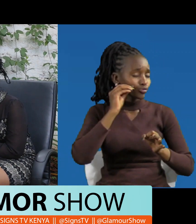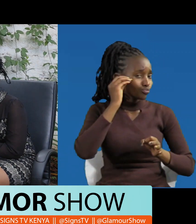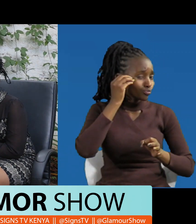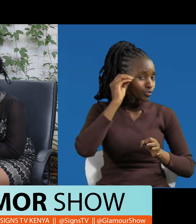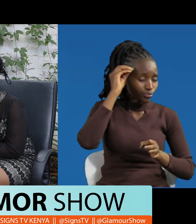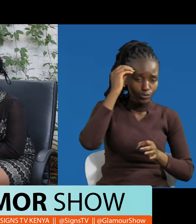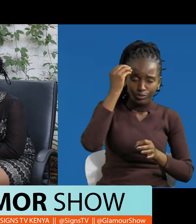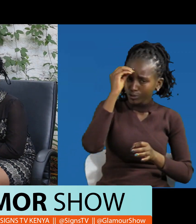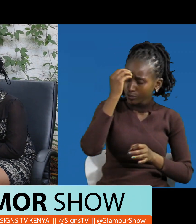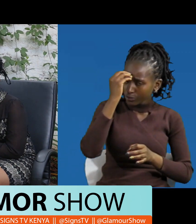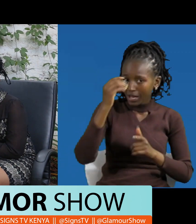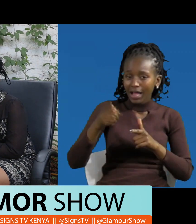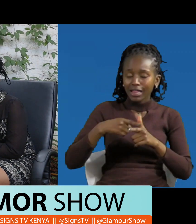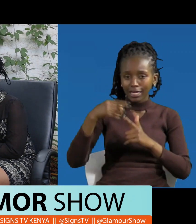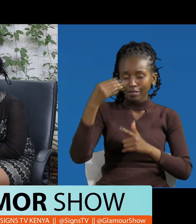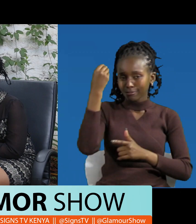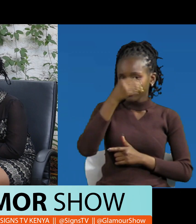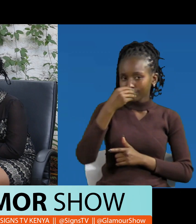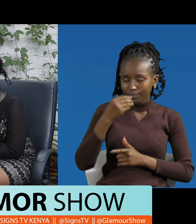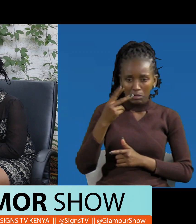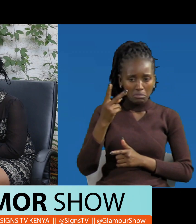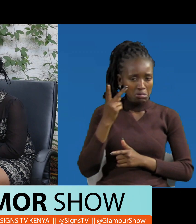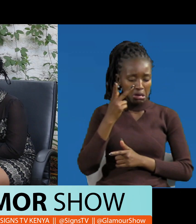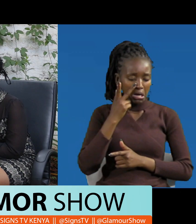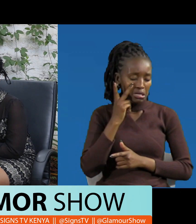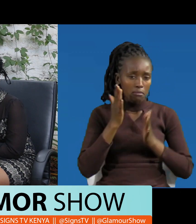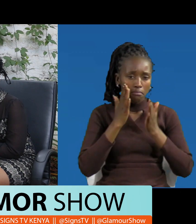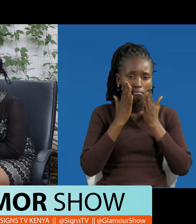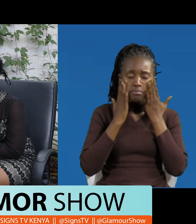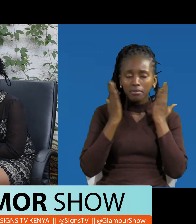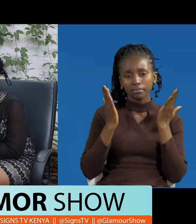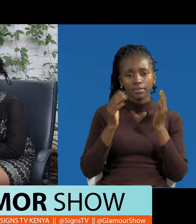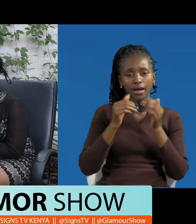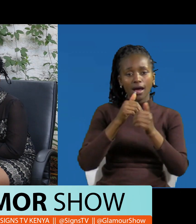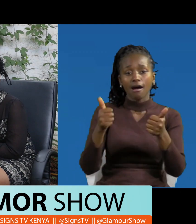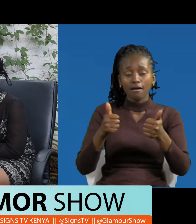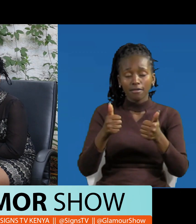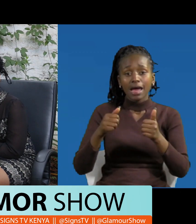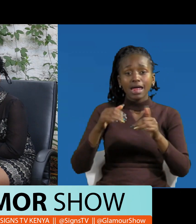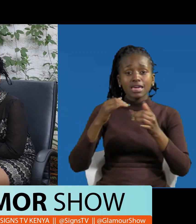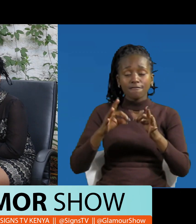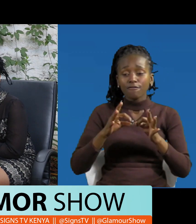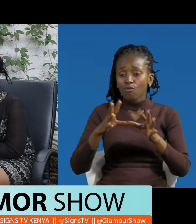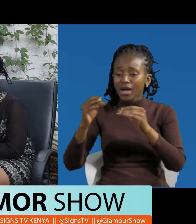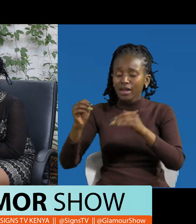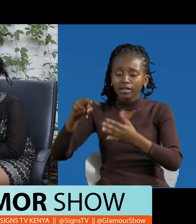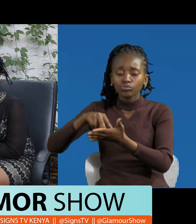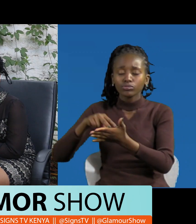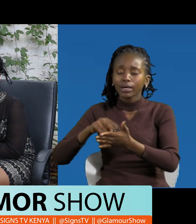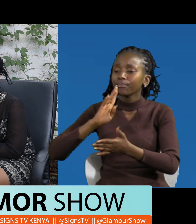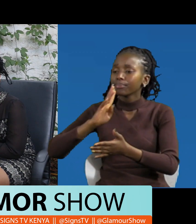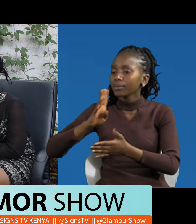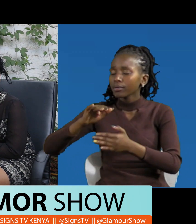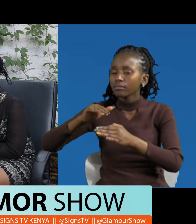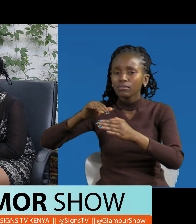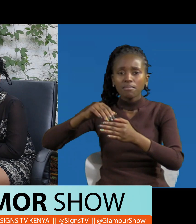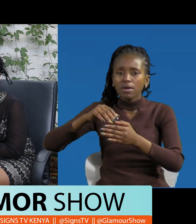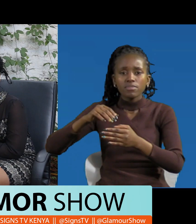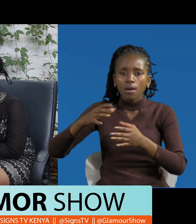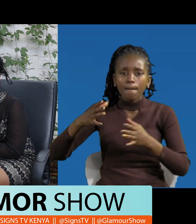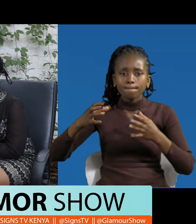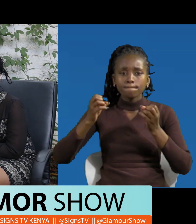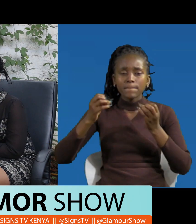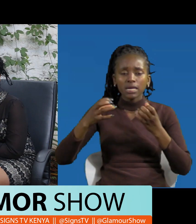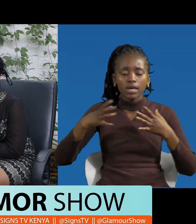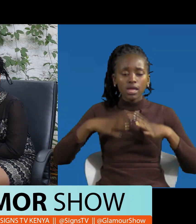then, for example, if you have any, like you don't believe on yourself, like you're going in front of people and you have something like you're not